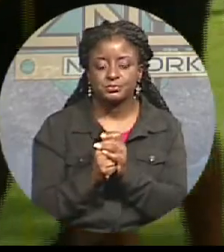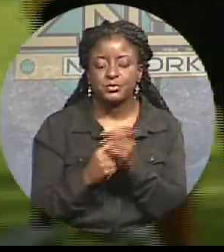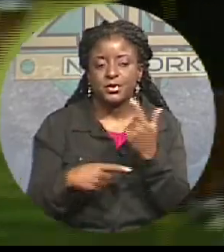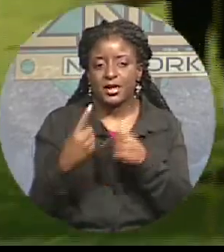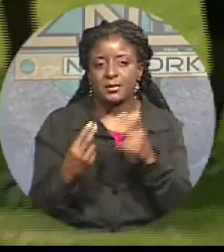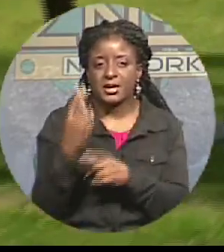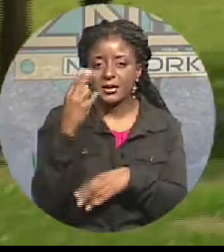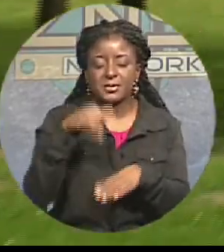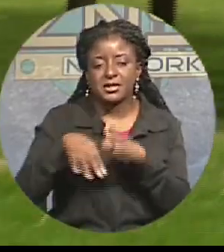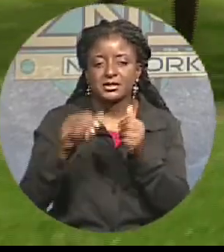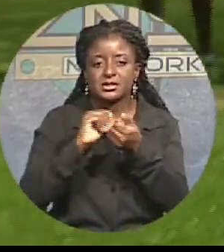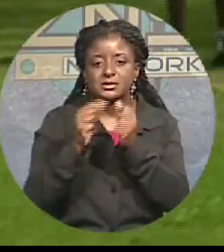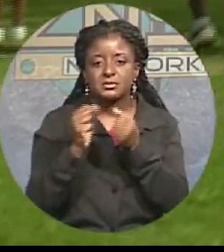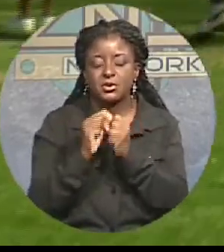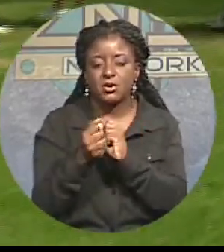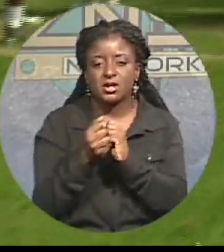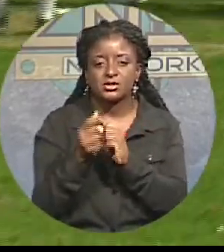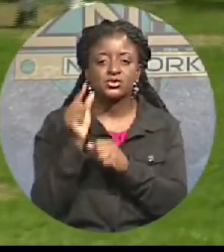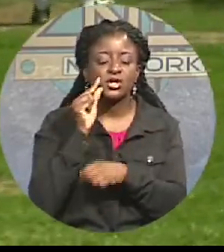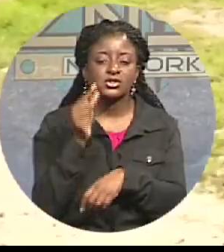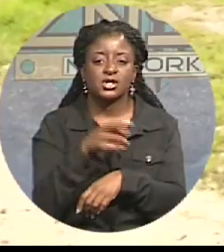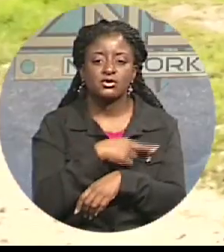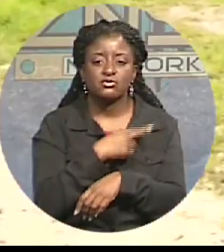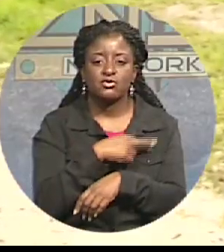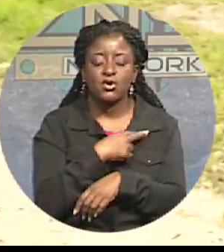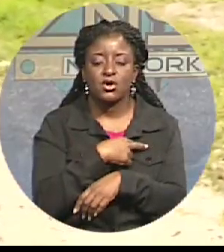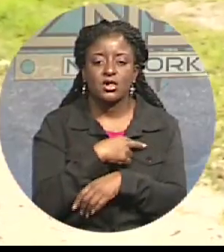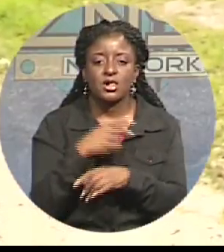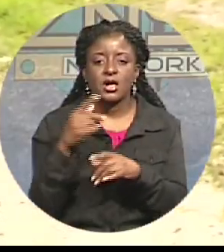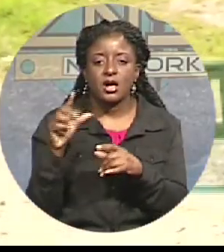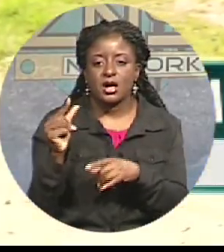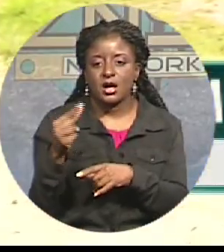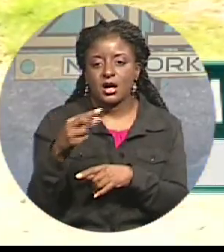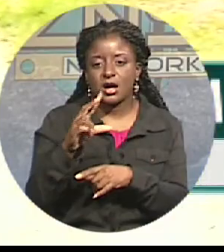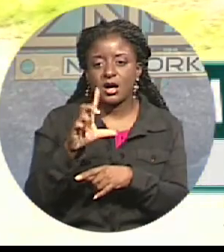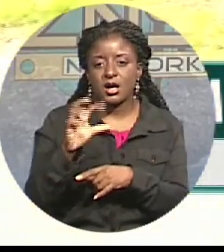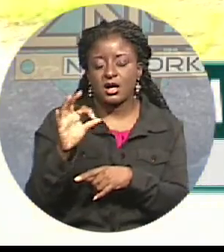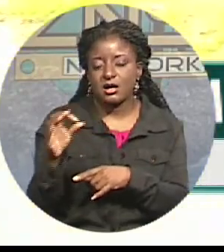Coming up in sports, the Georgette Rowe Golf Camp wrapping up yesterday with